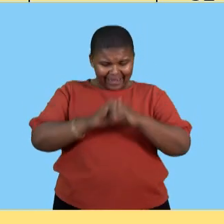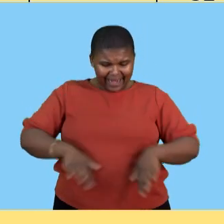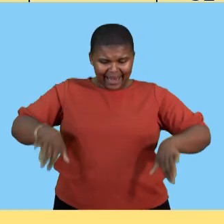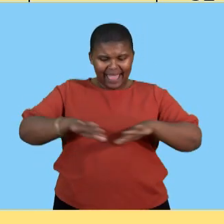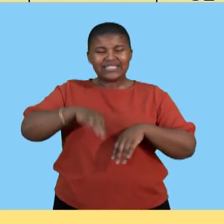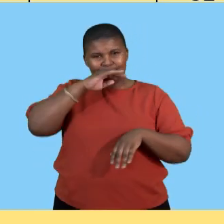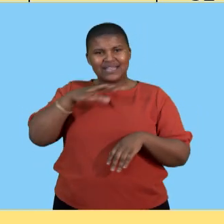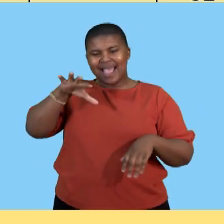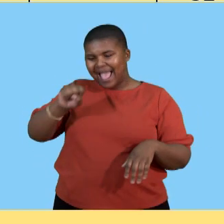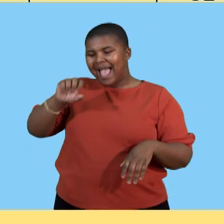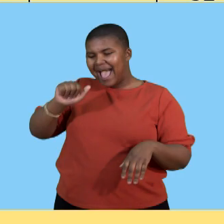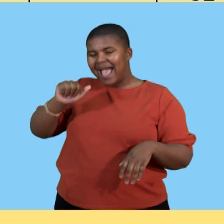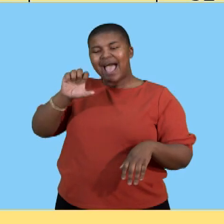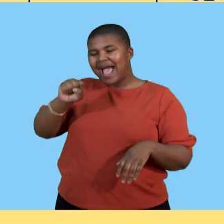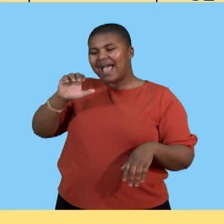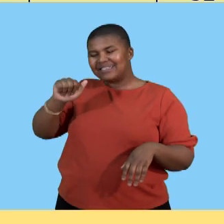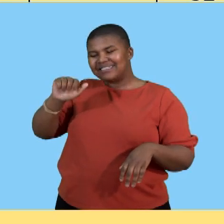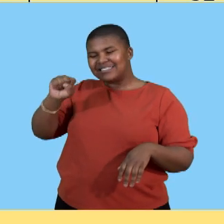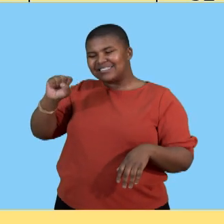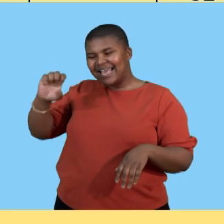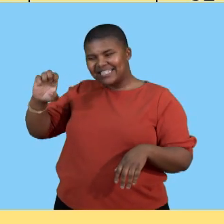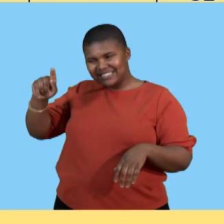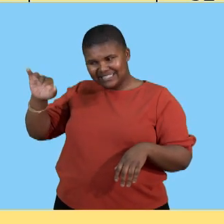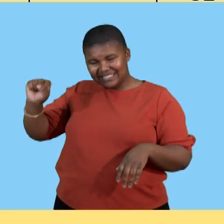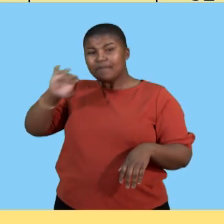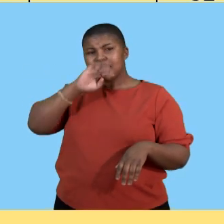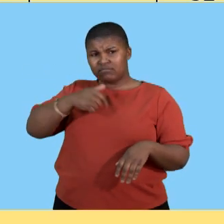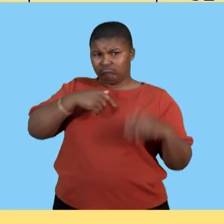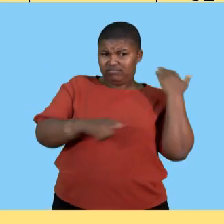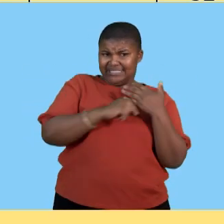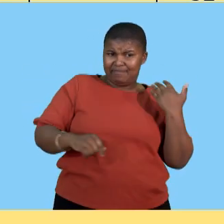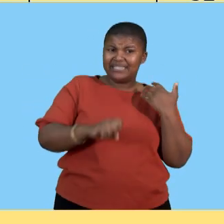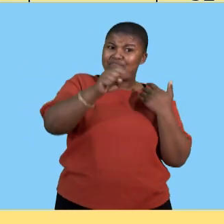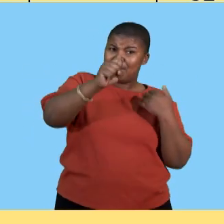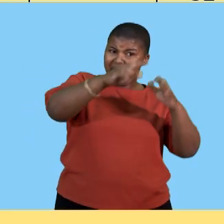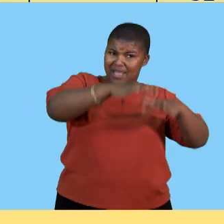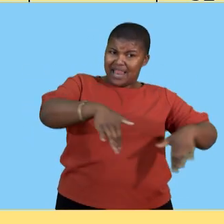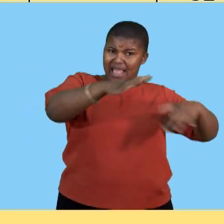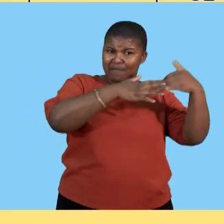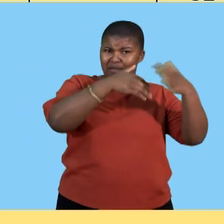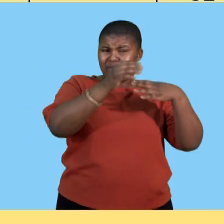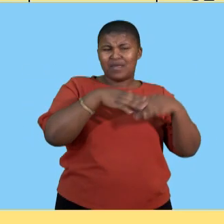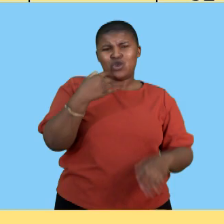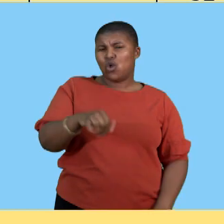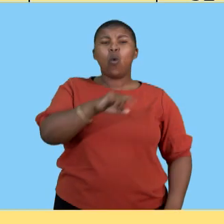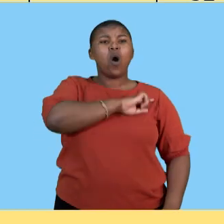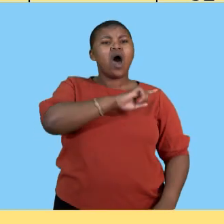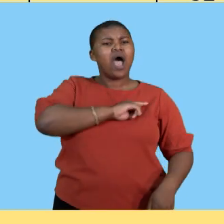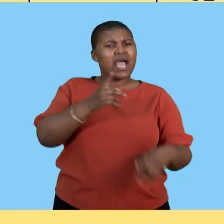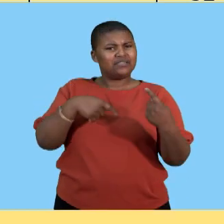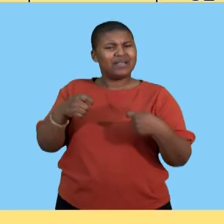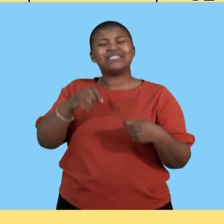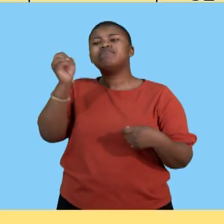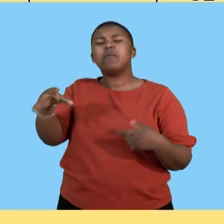So we must not debit repairs to the land and buildings because repairs are an expense. They must go to an